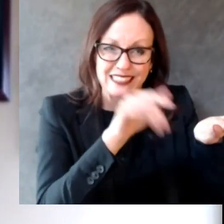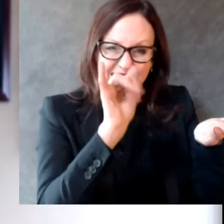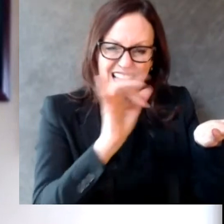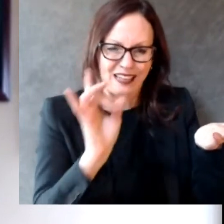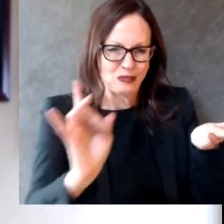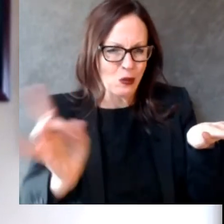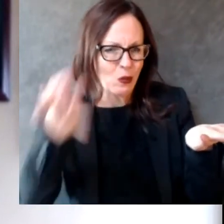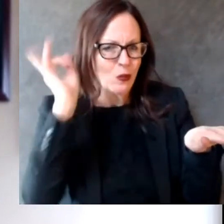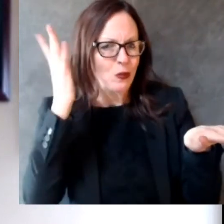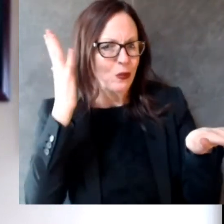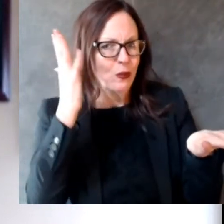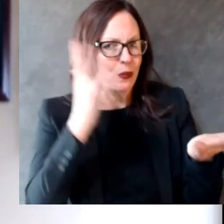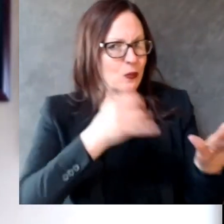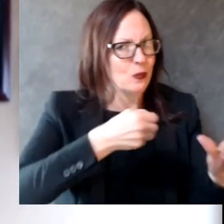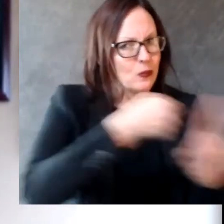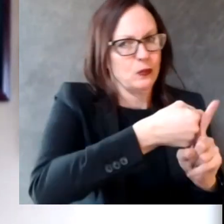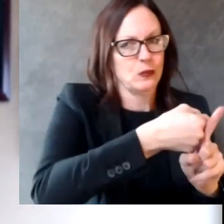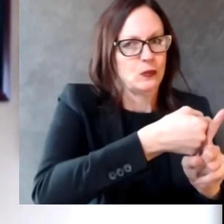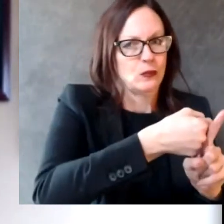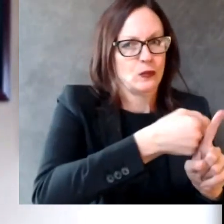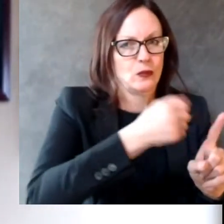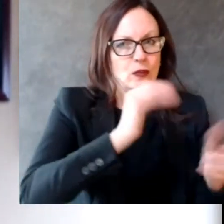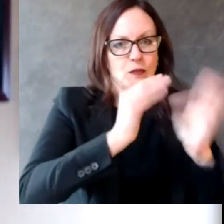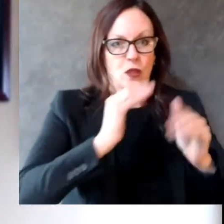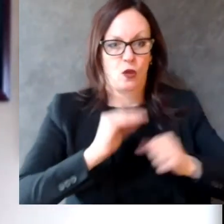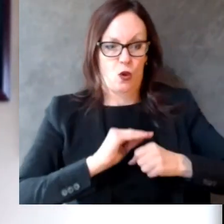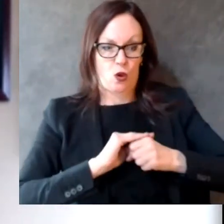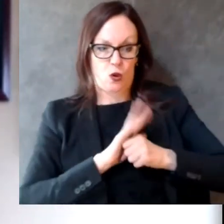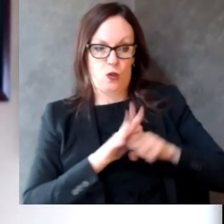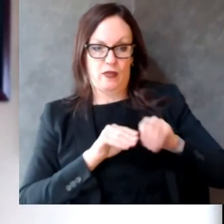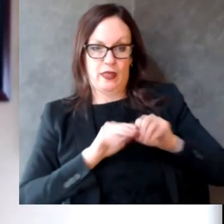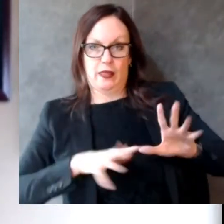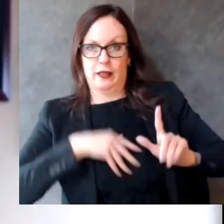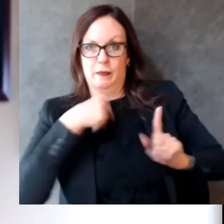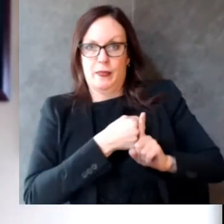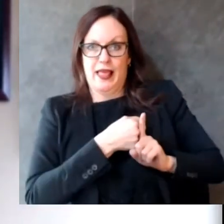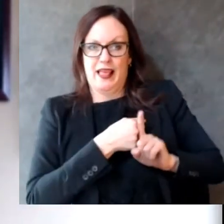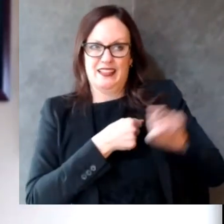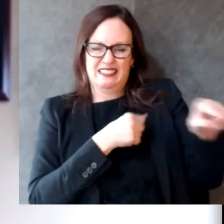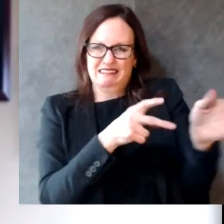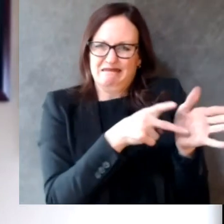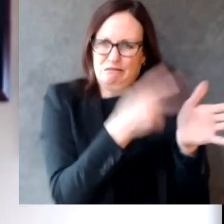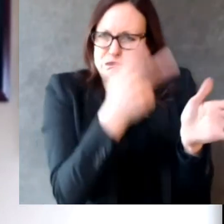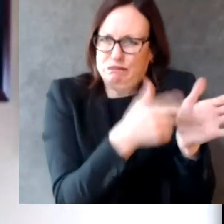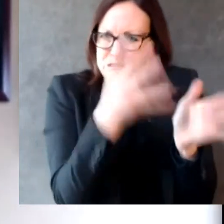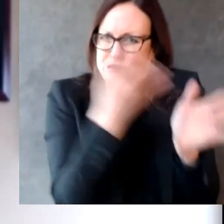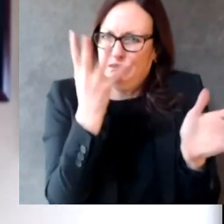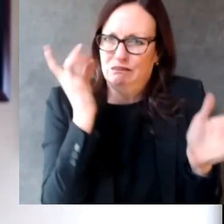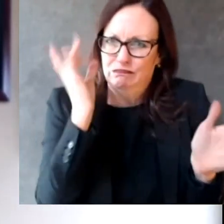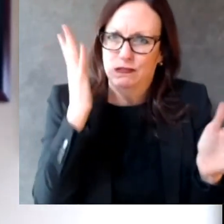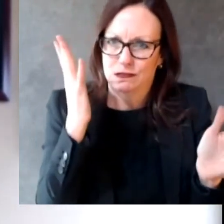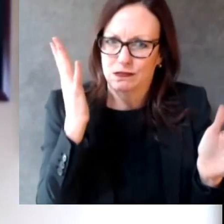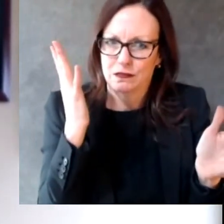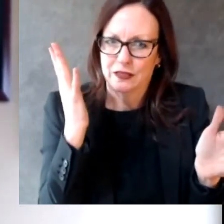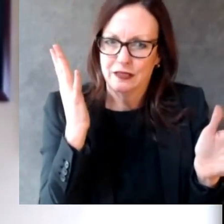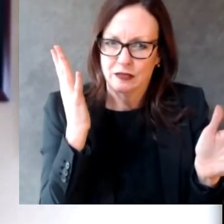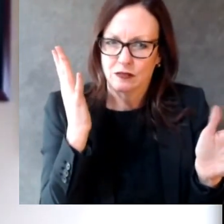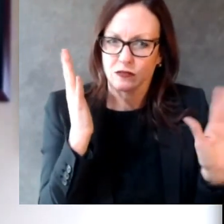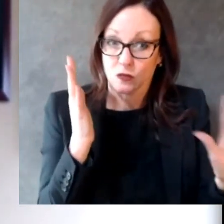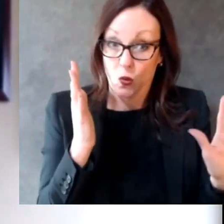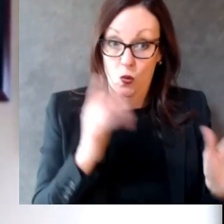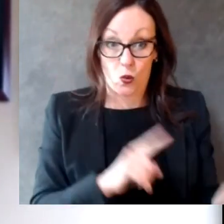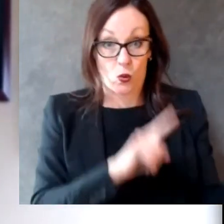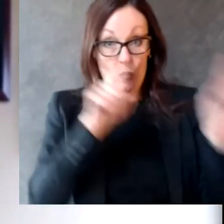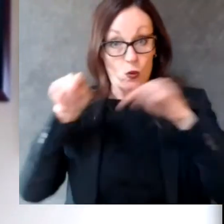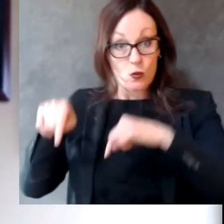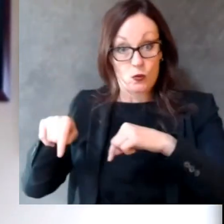that had the previously common variants, that there was a higher rate of deaths among those when you adjust with B117,